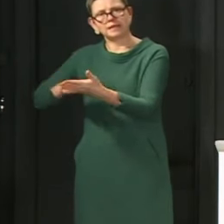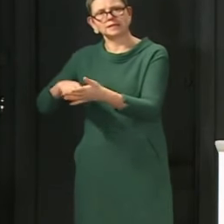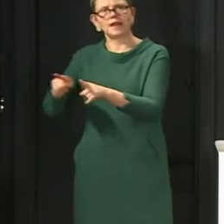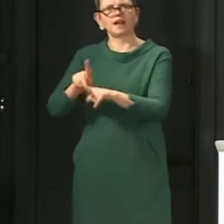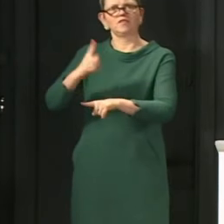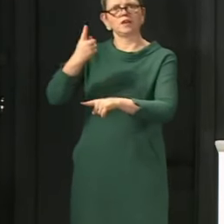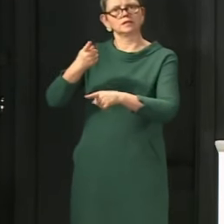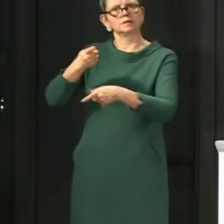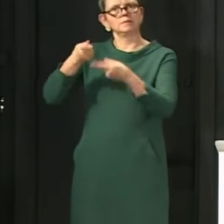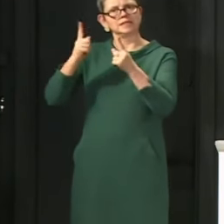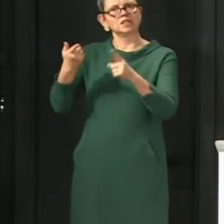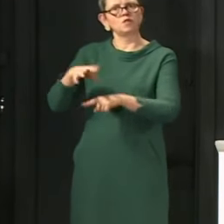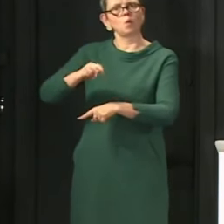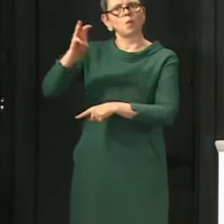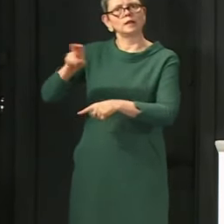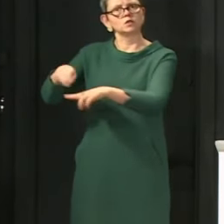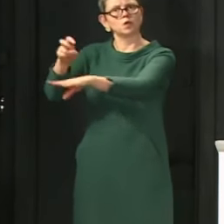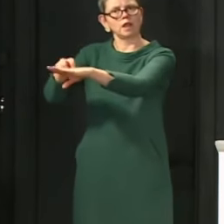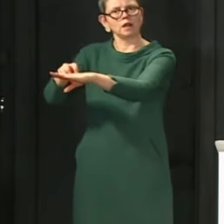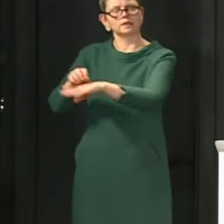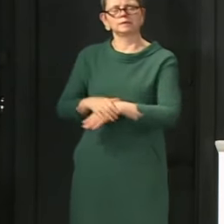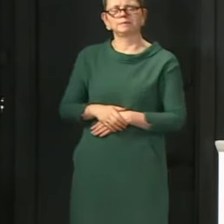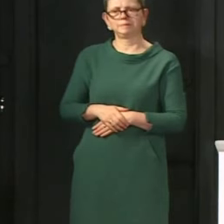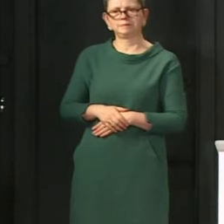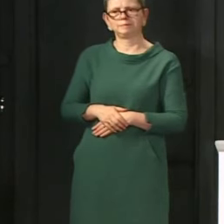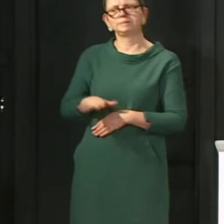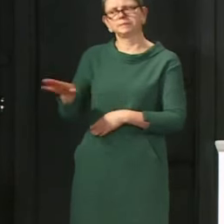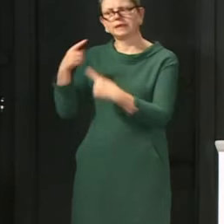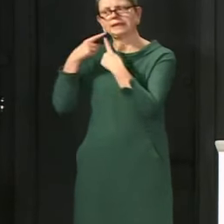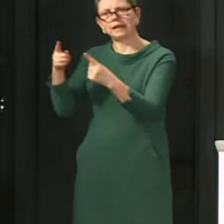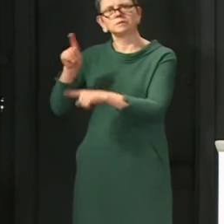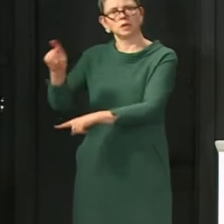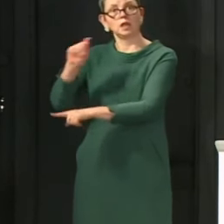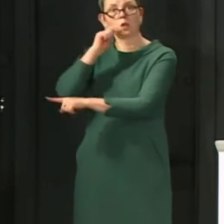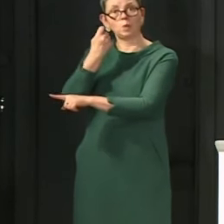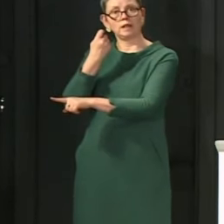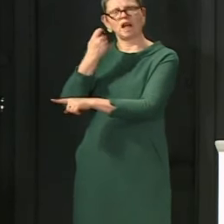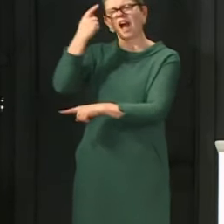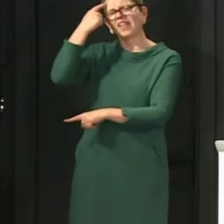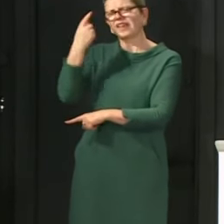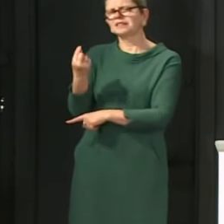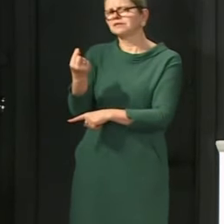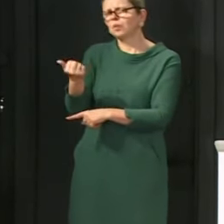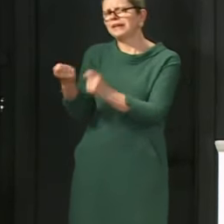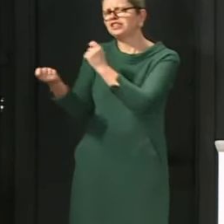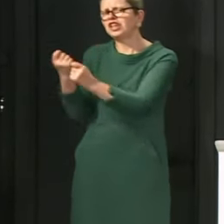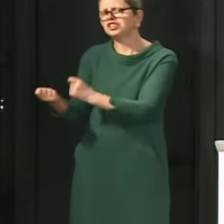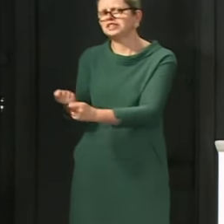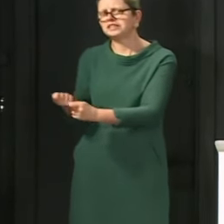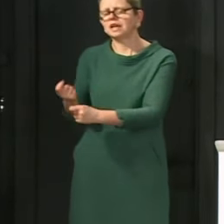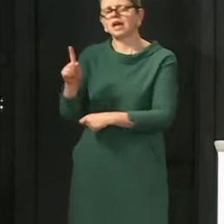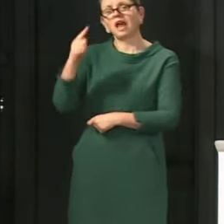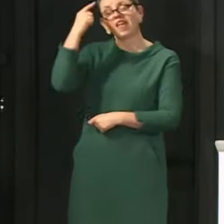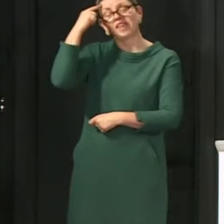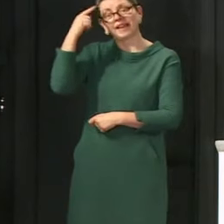First Minister Nicola Sturgeon, who says he's not been clear enough about who these new rules and who this new advice is aimed